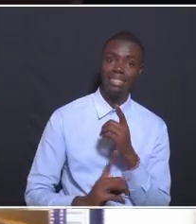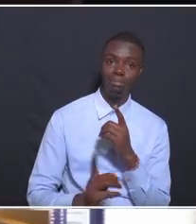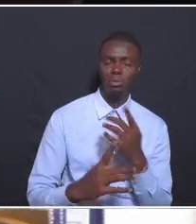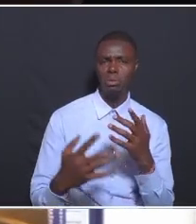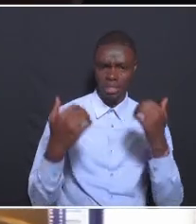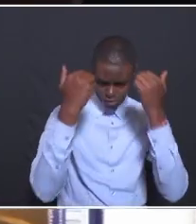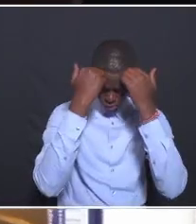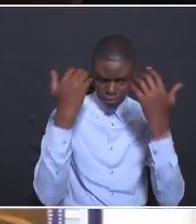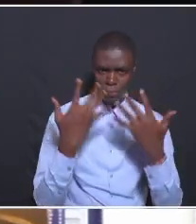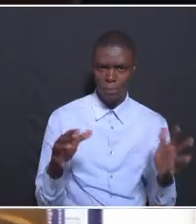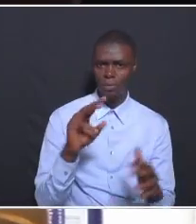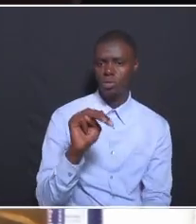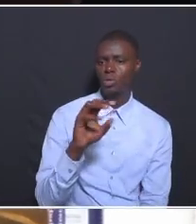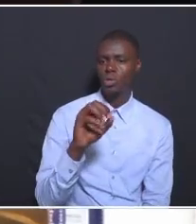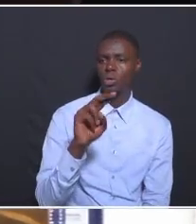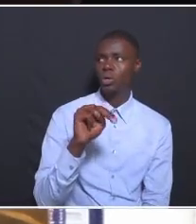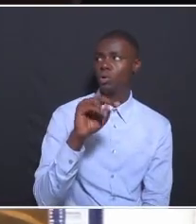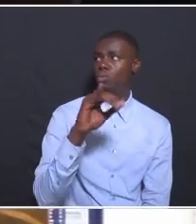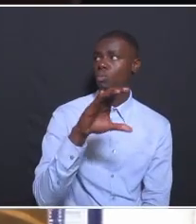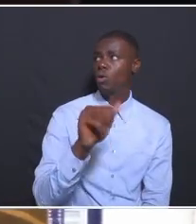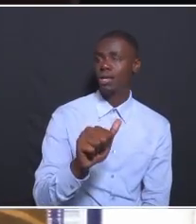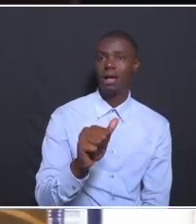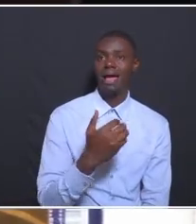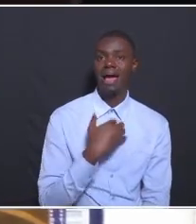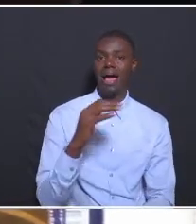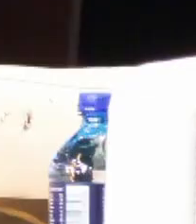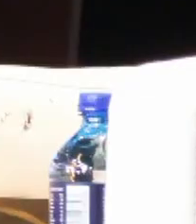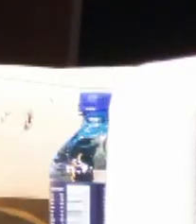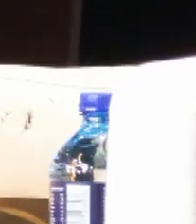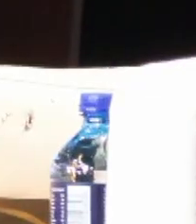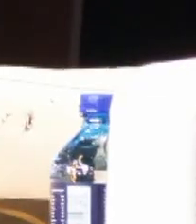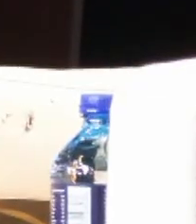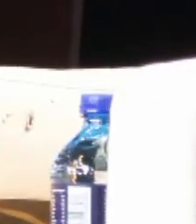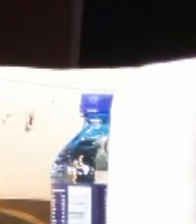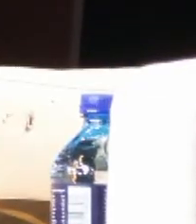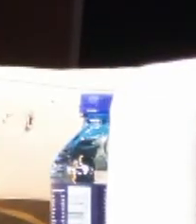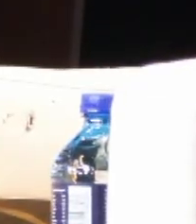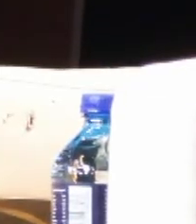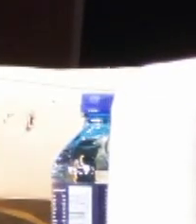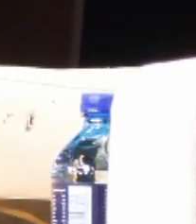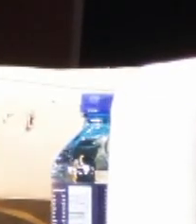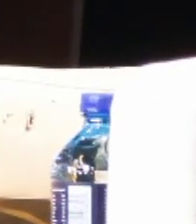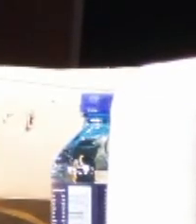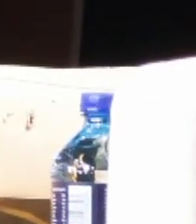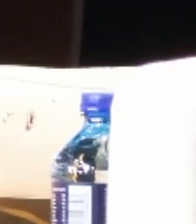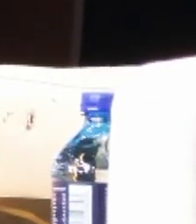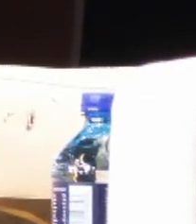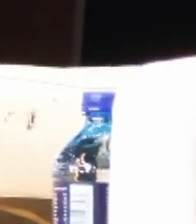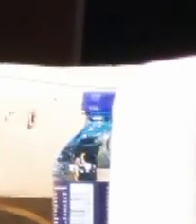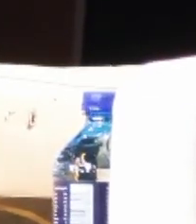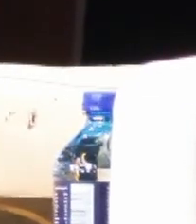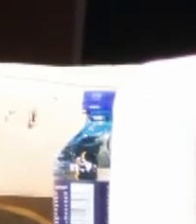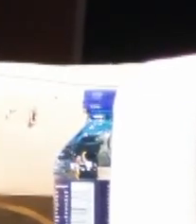So, Monica, the film that you have, or the series, the clip that we can show?